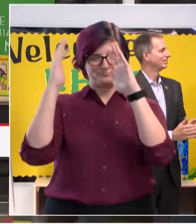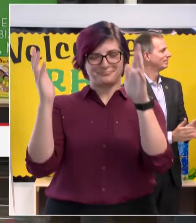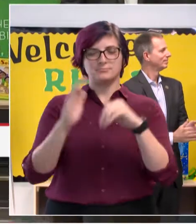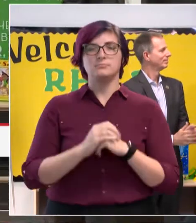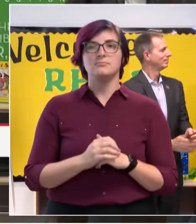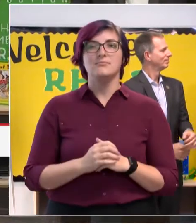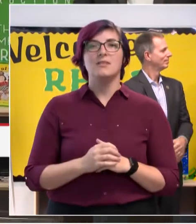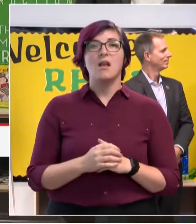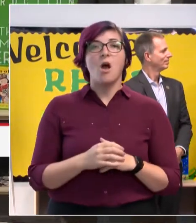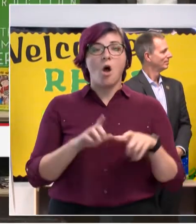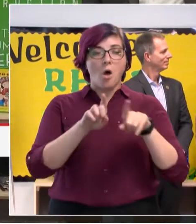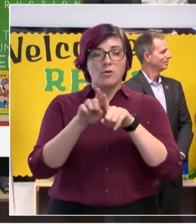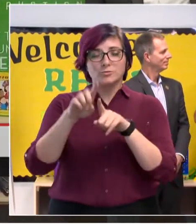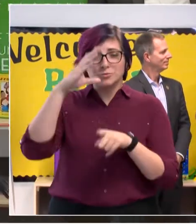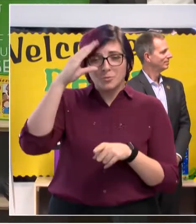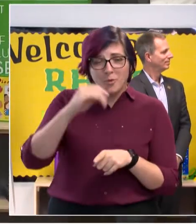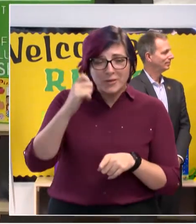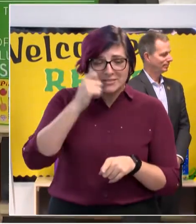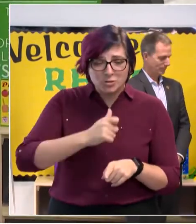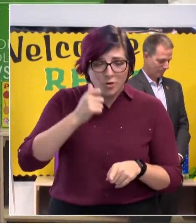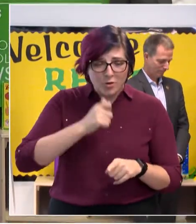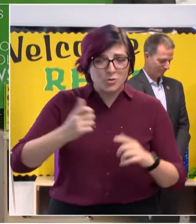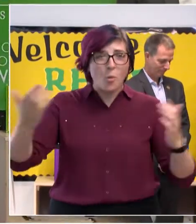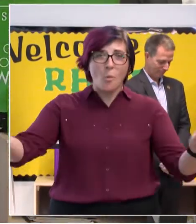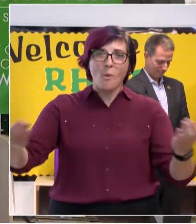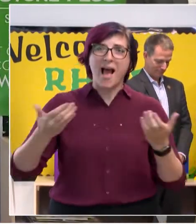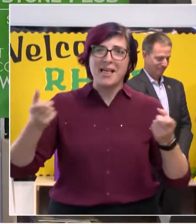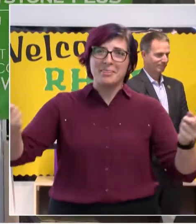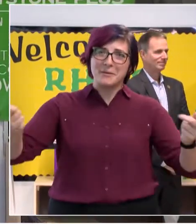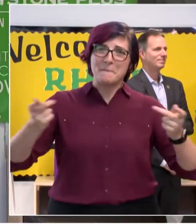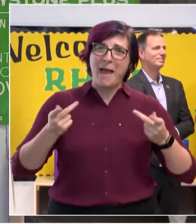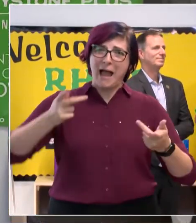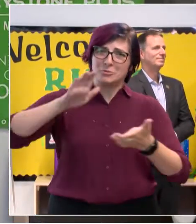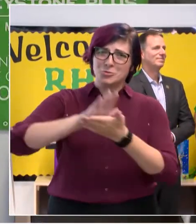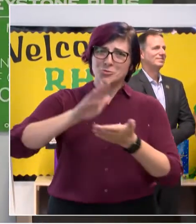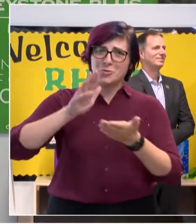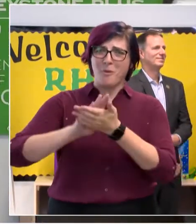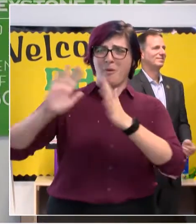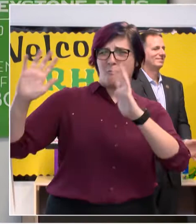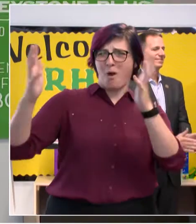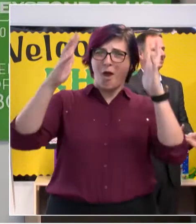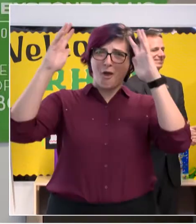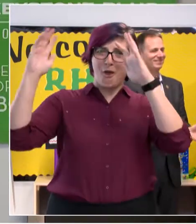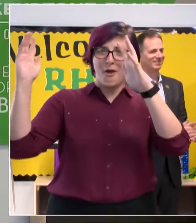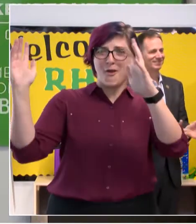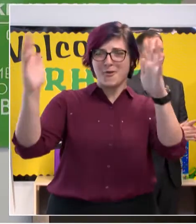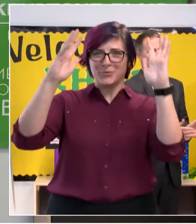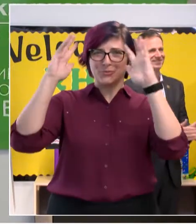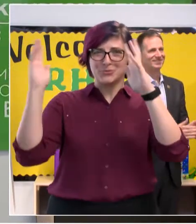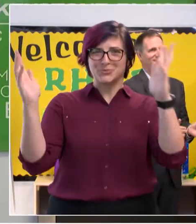And to our boys and girls, welcome back to school.